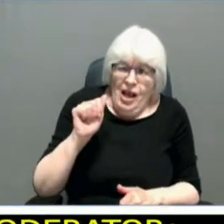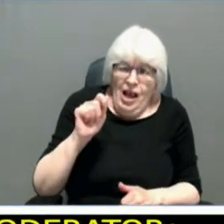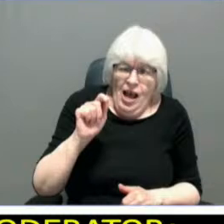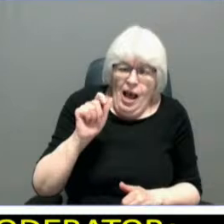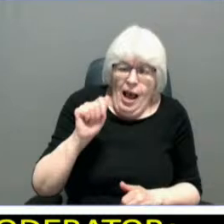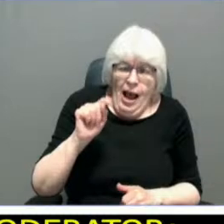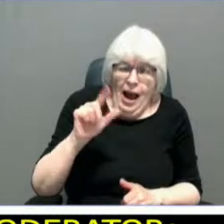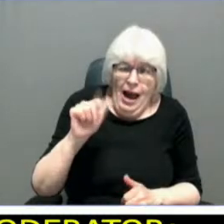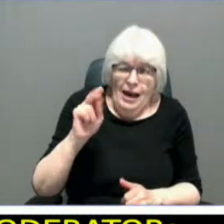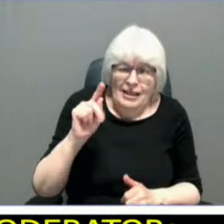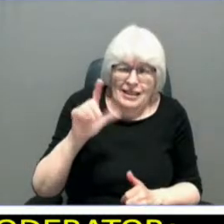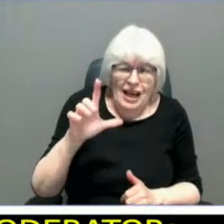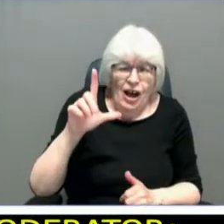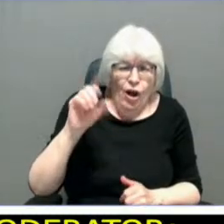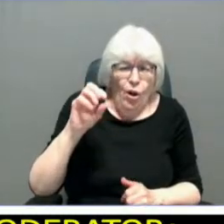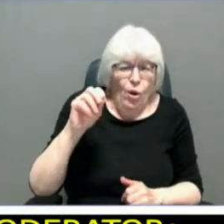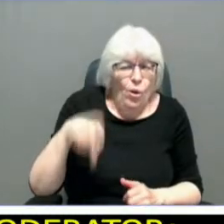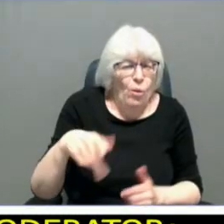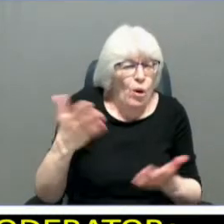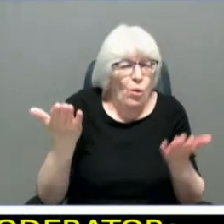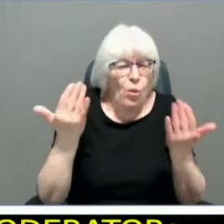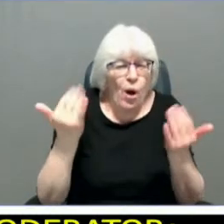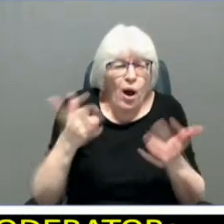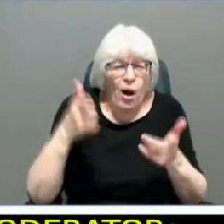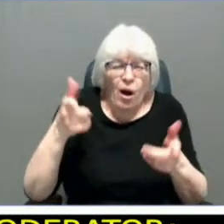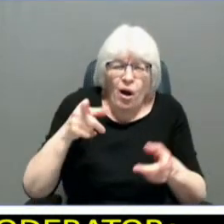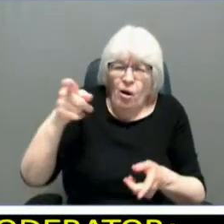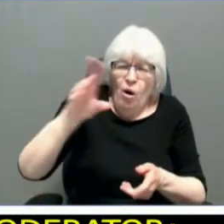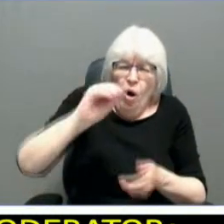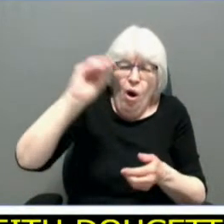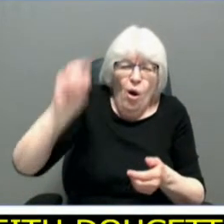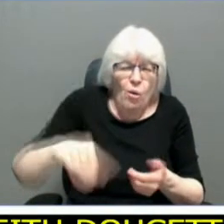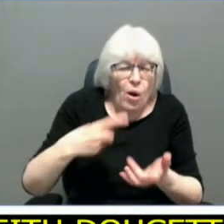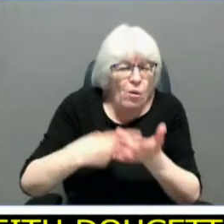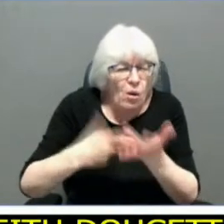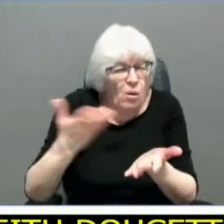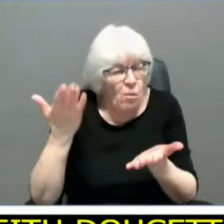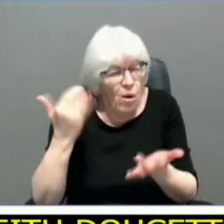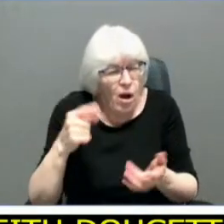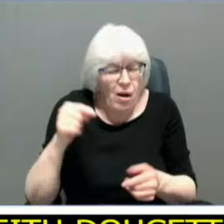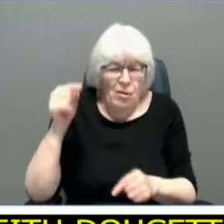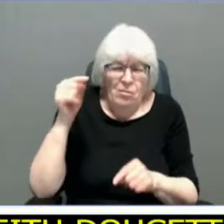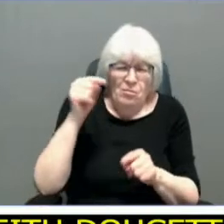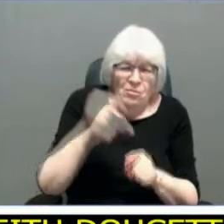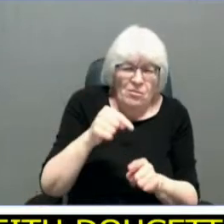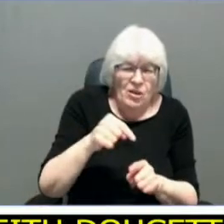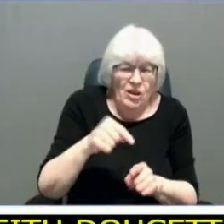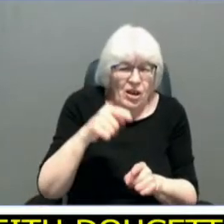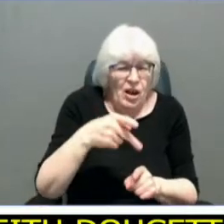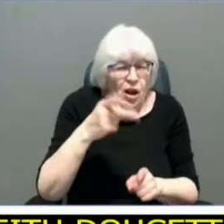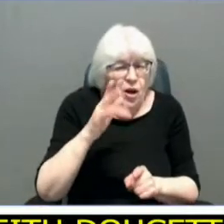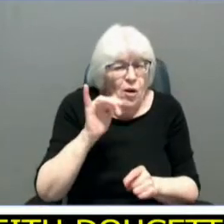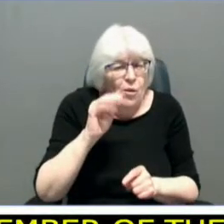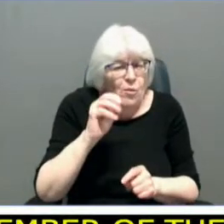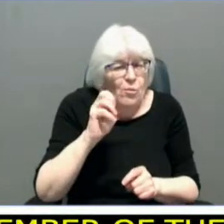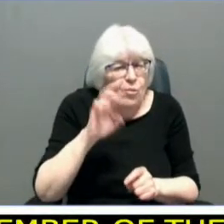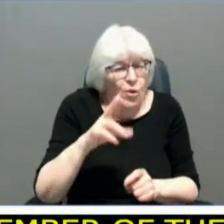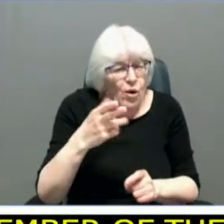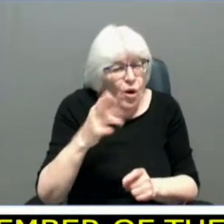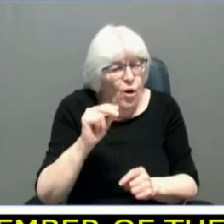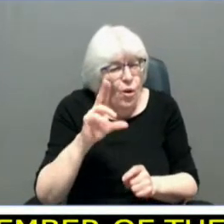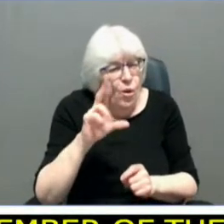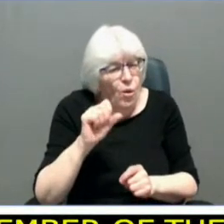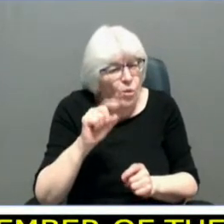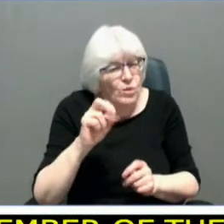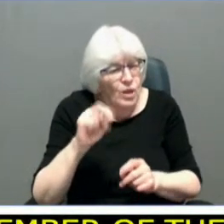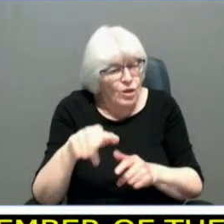and but we've, Premier Houston, even your own minister responsible for this, has said in the past, as early